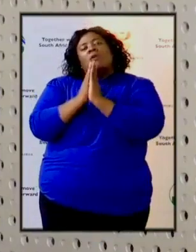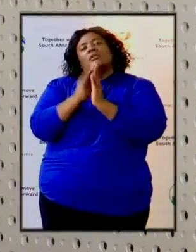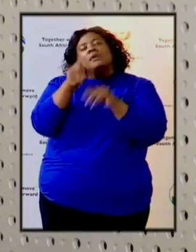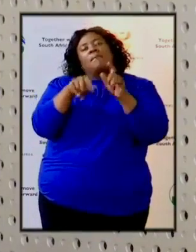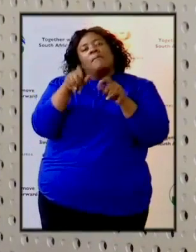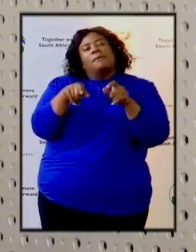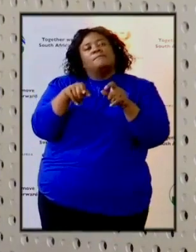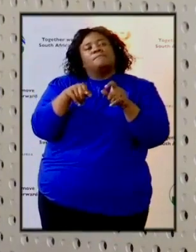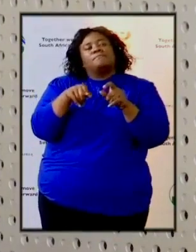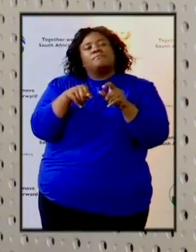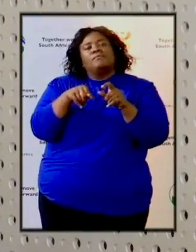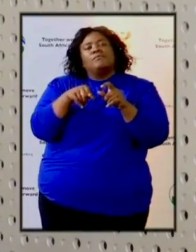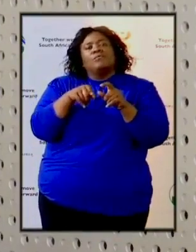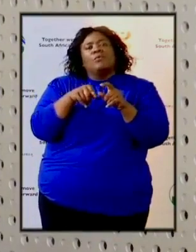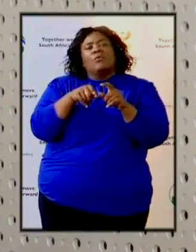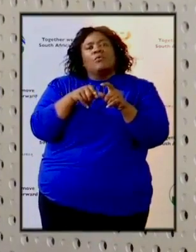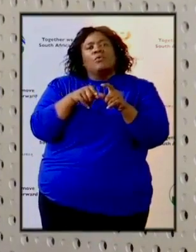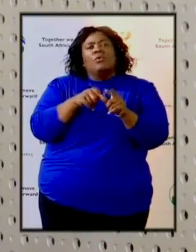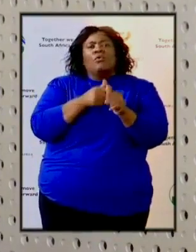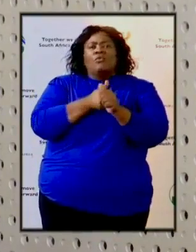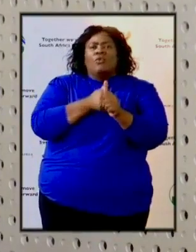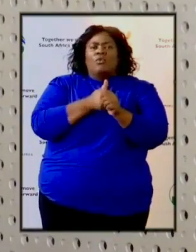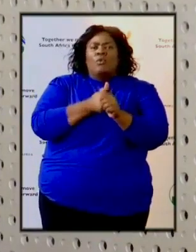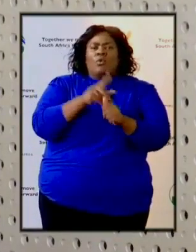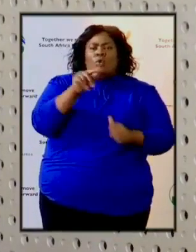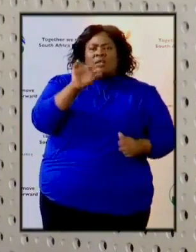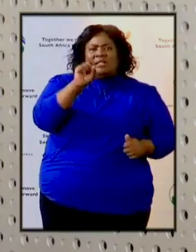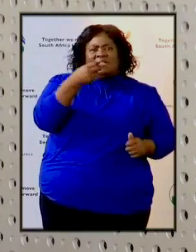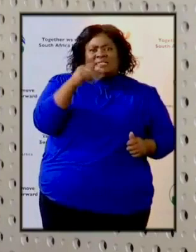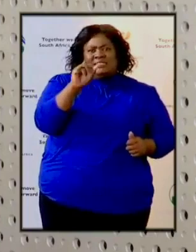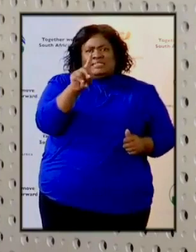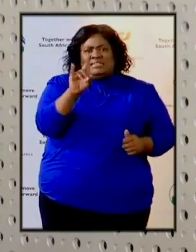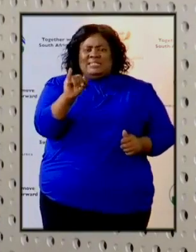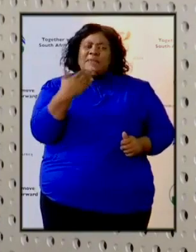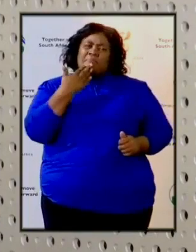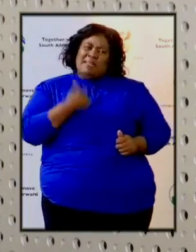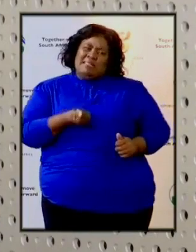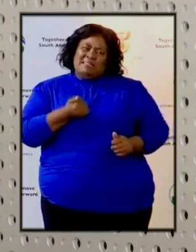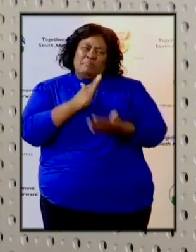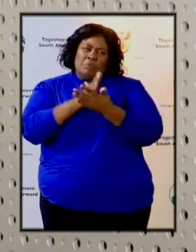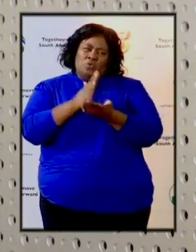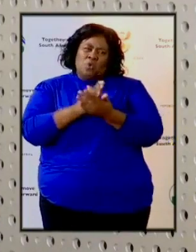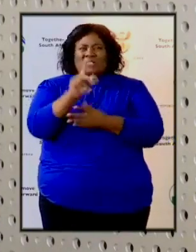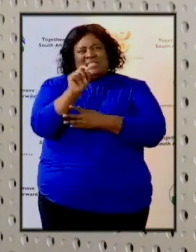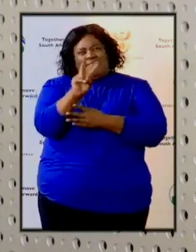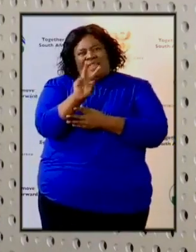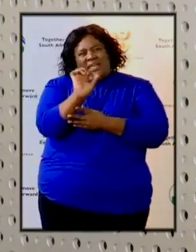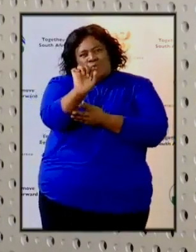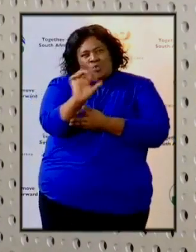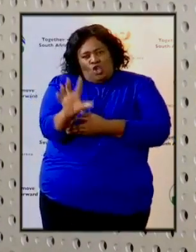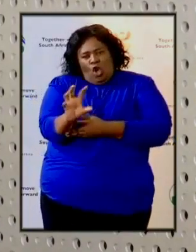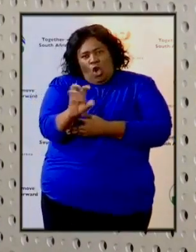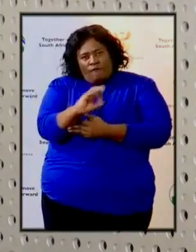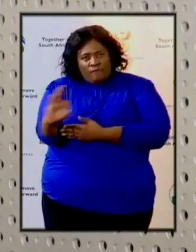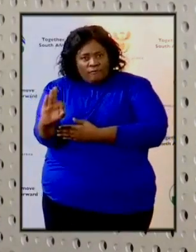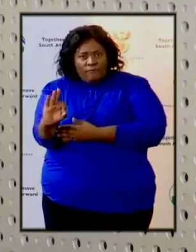on CD, please just check that your TV is not on as you speak, or your